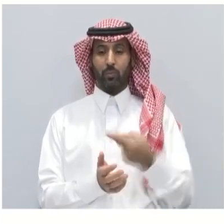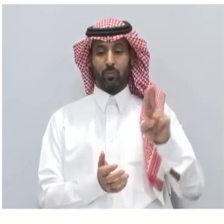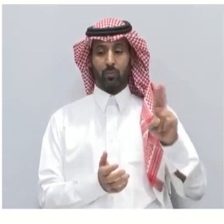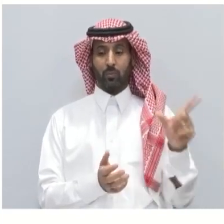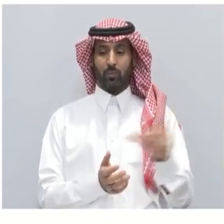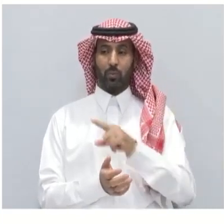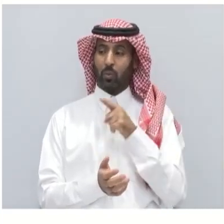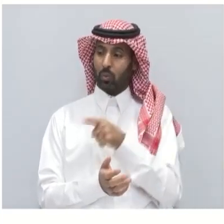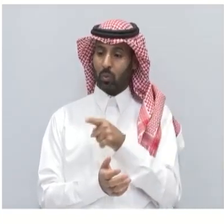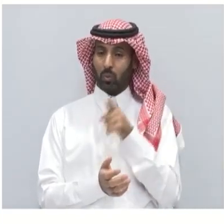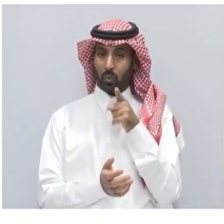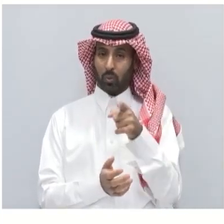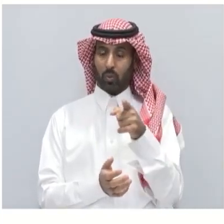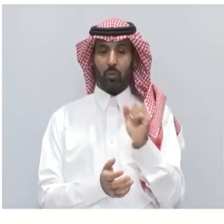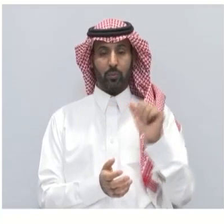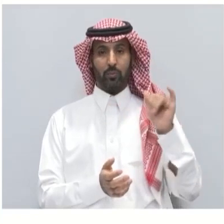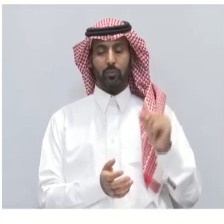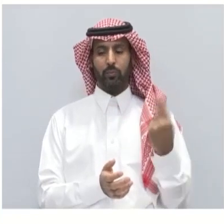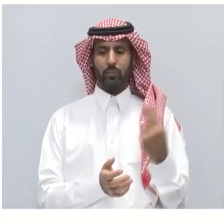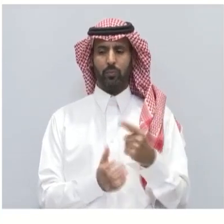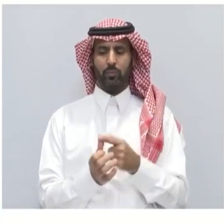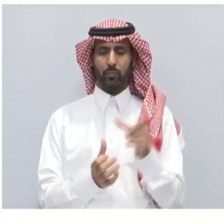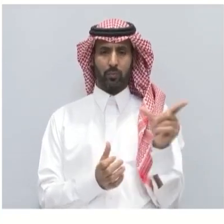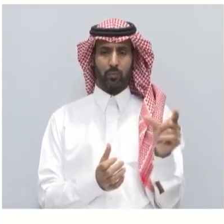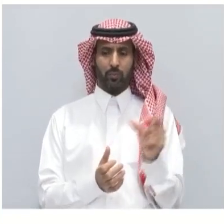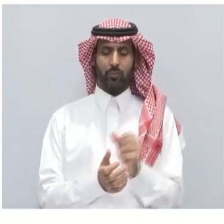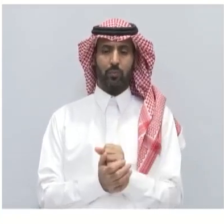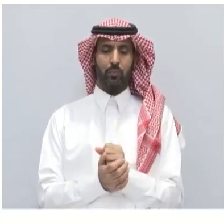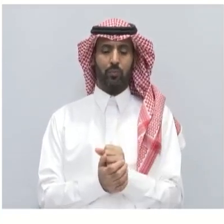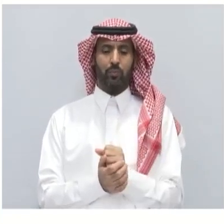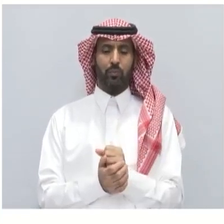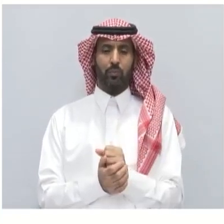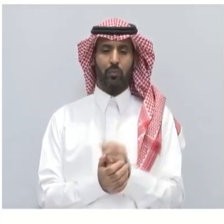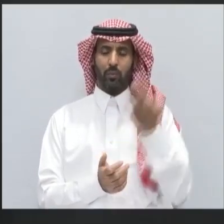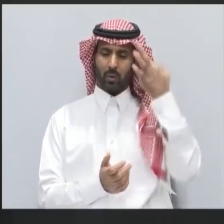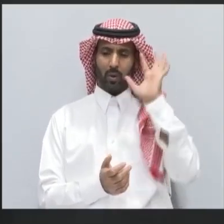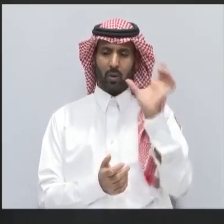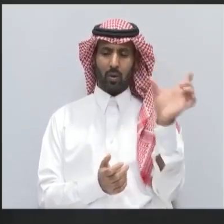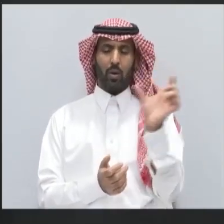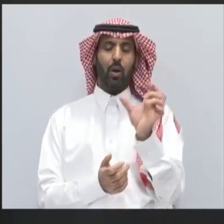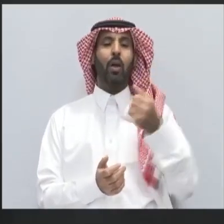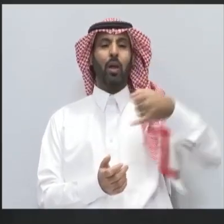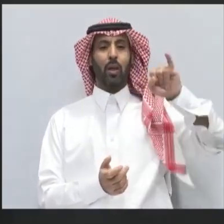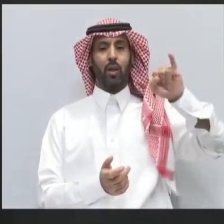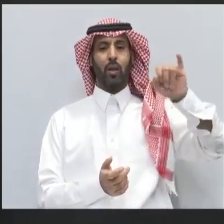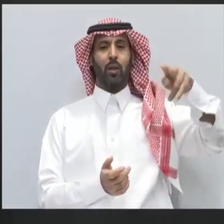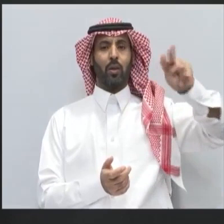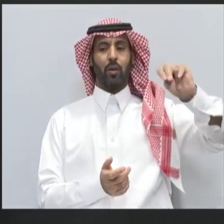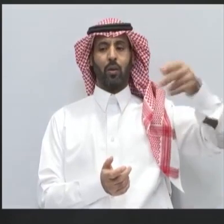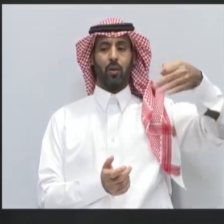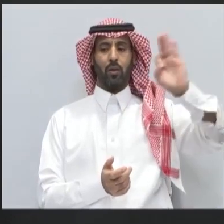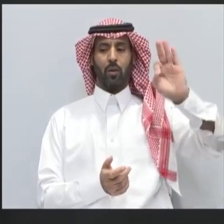L, the letter T, information, it's the same. Or you can write just info,